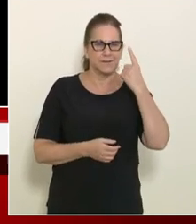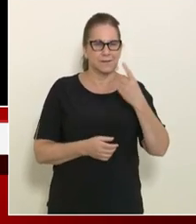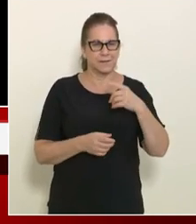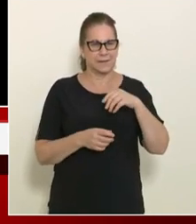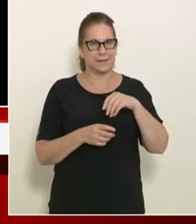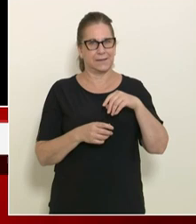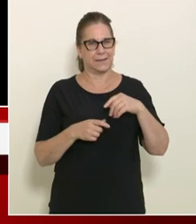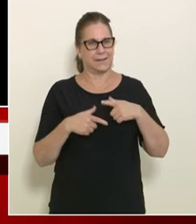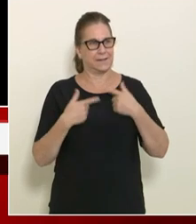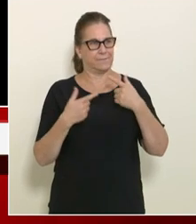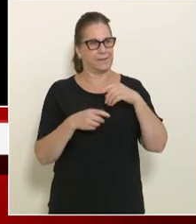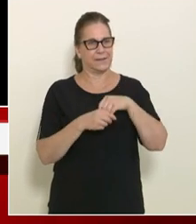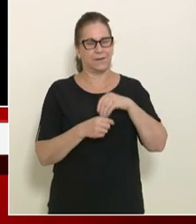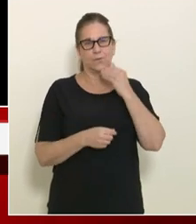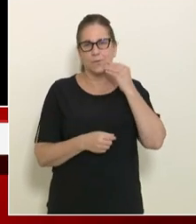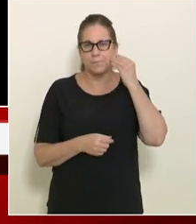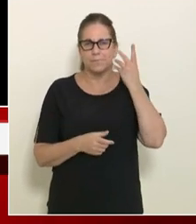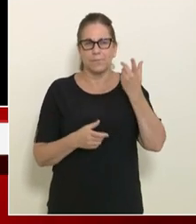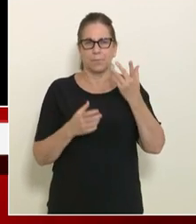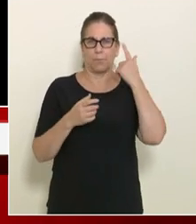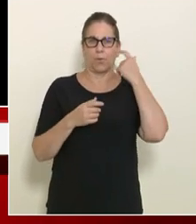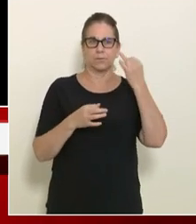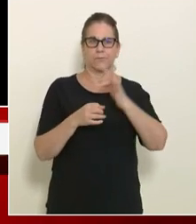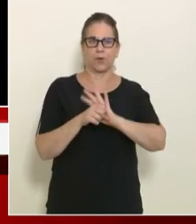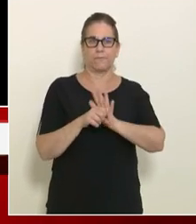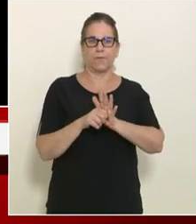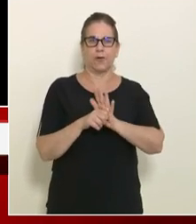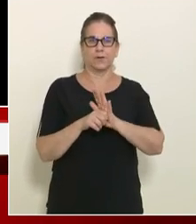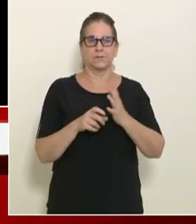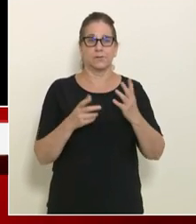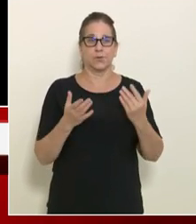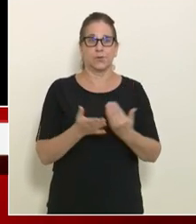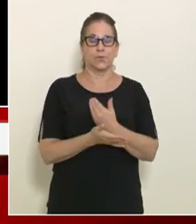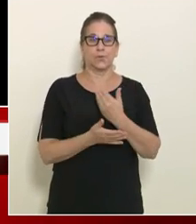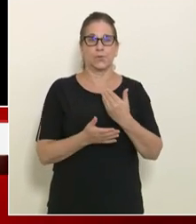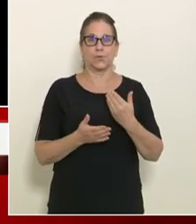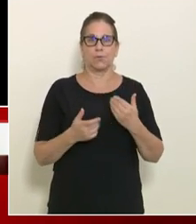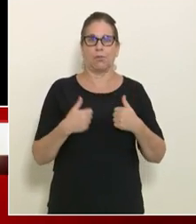a Living Through History cornerstone, which is an opportunity